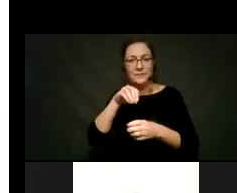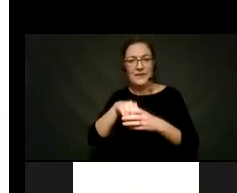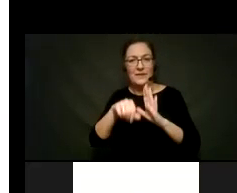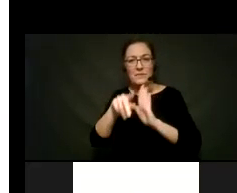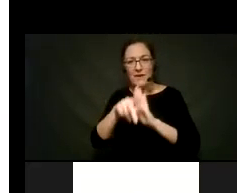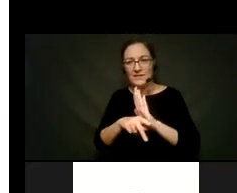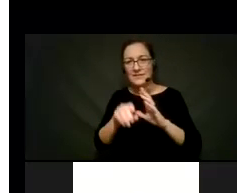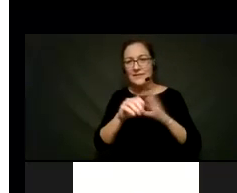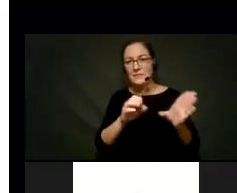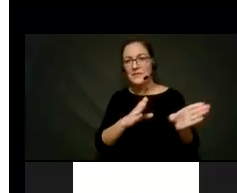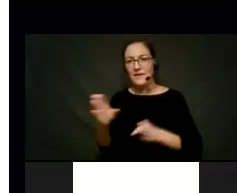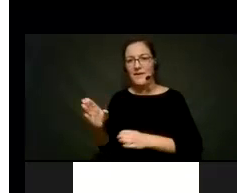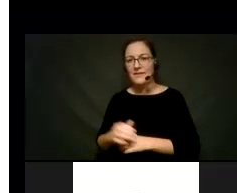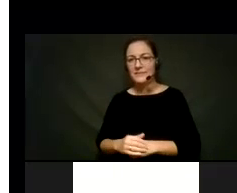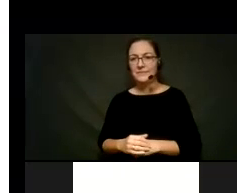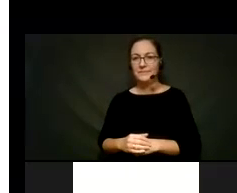brought into our planning.